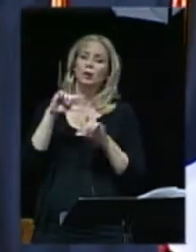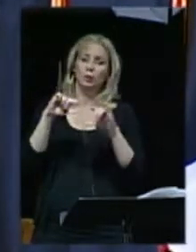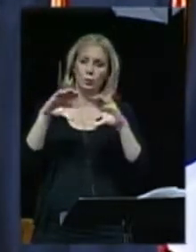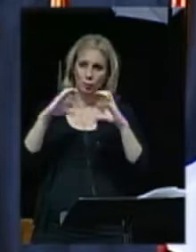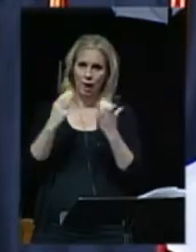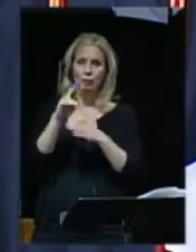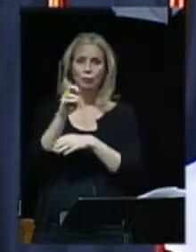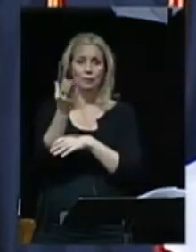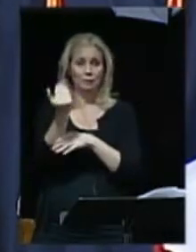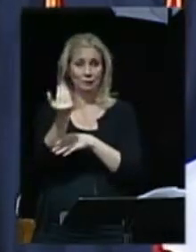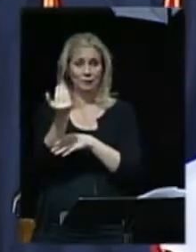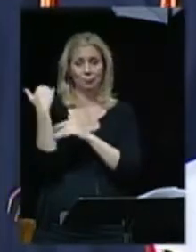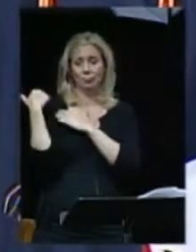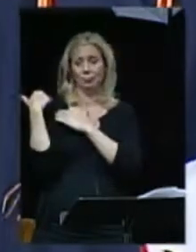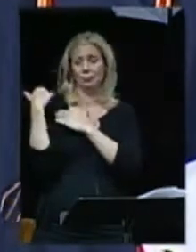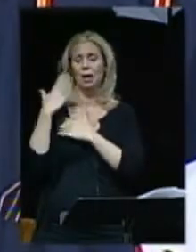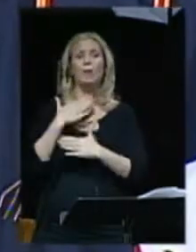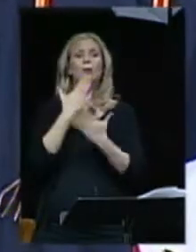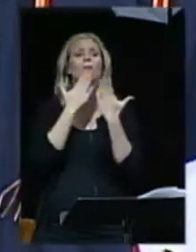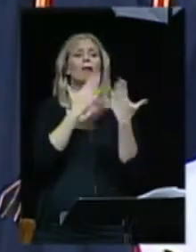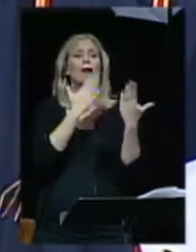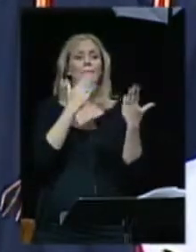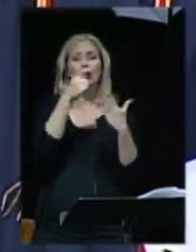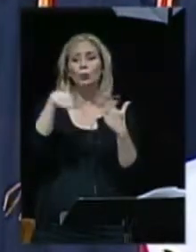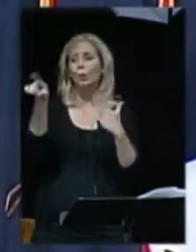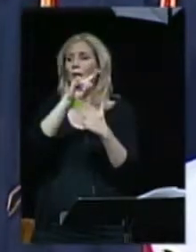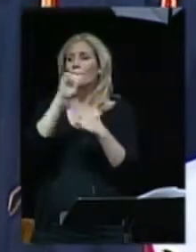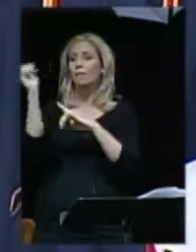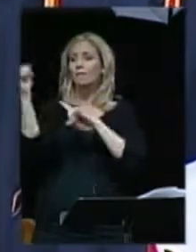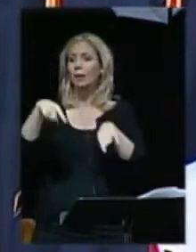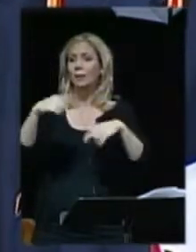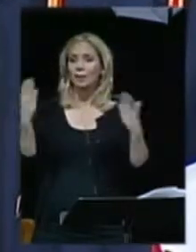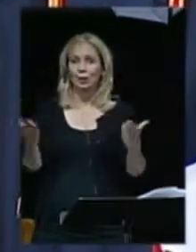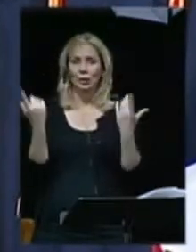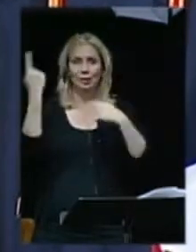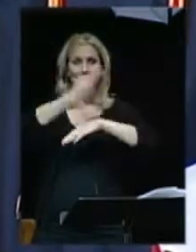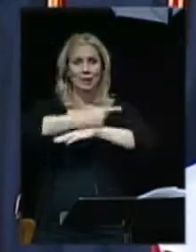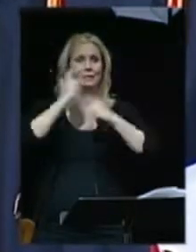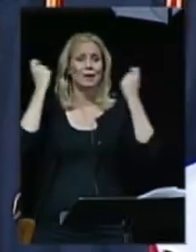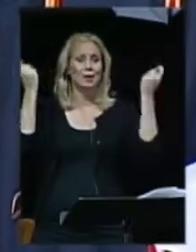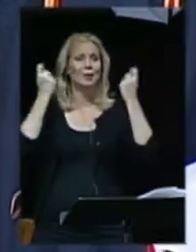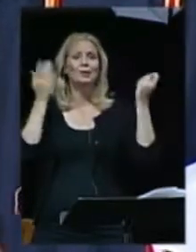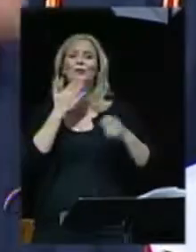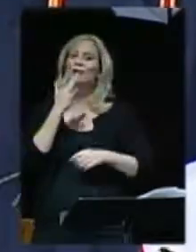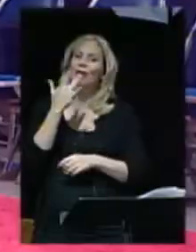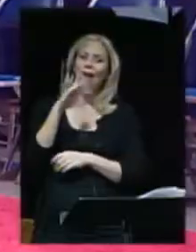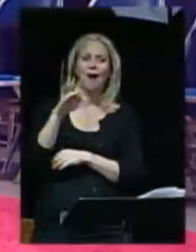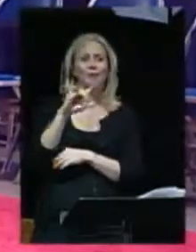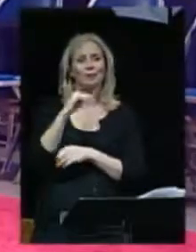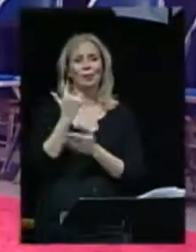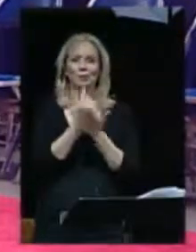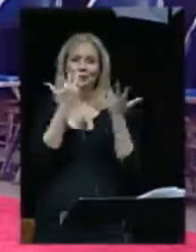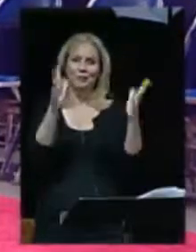graduating class, I would like to thank everyone for joining us on this day of celebration. Good luck, graduates!